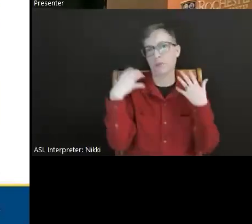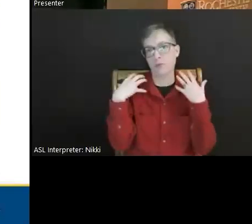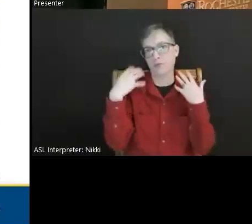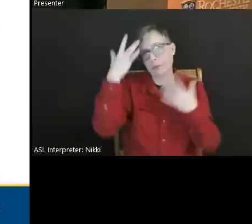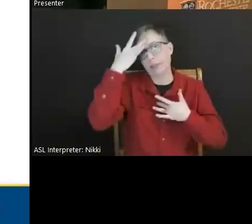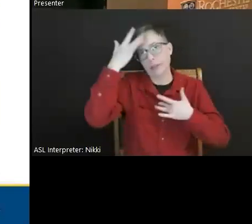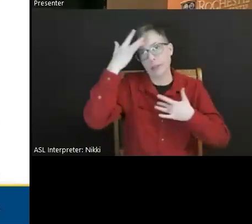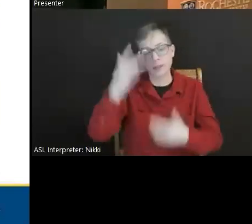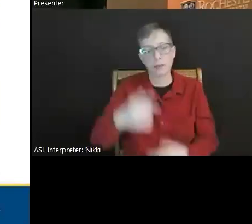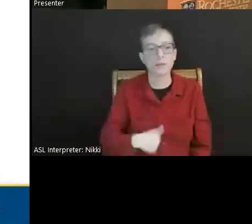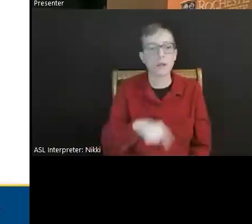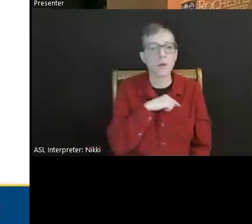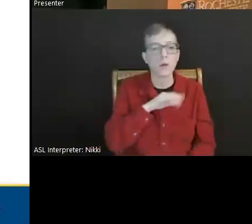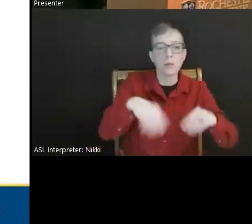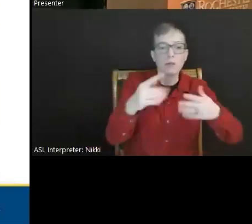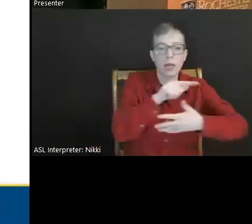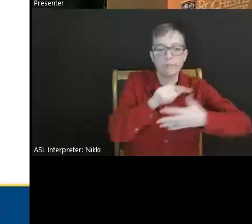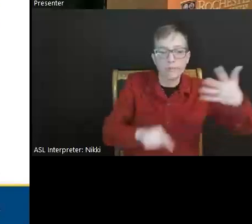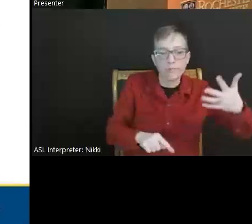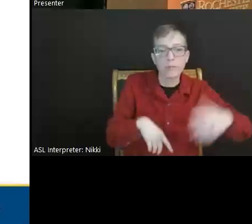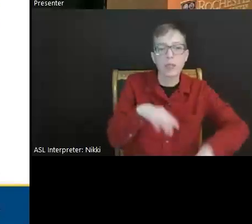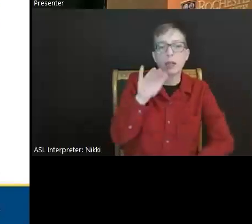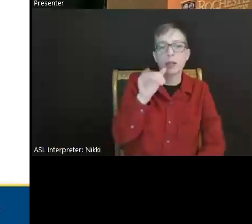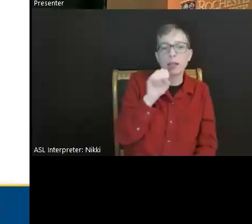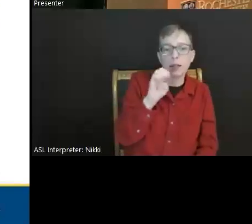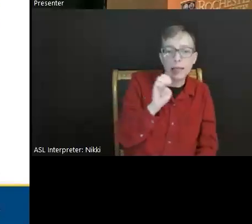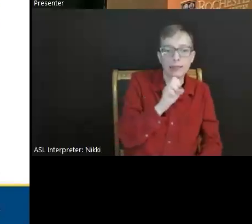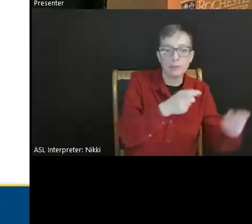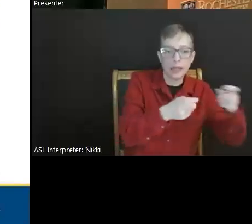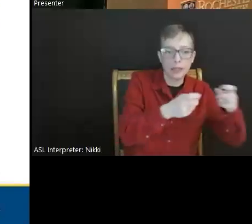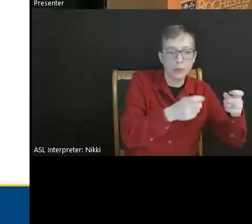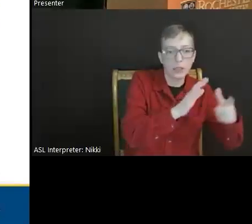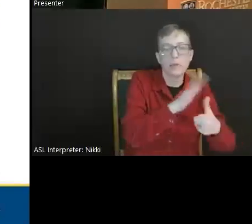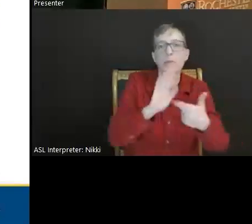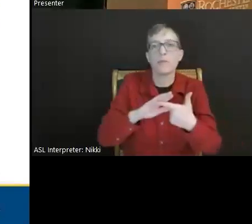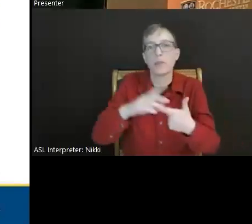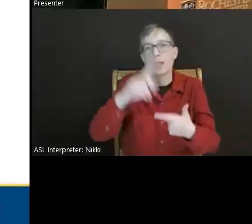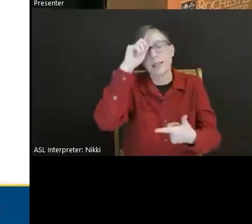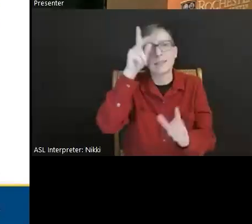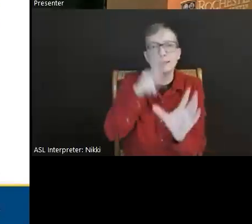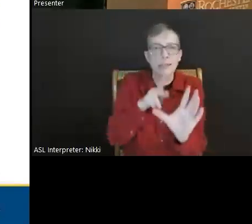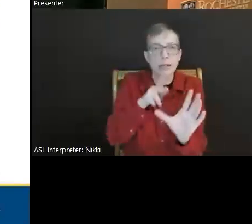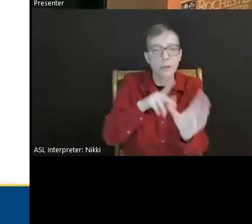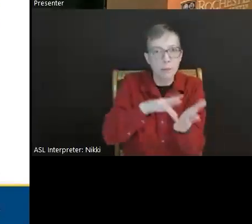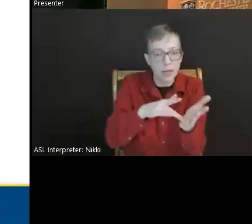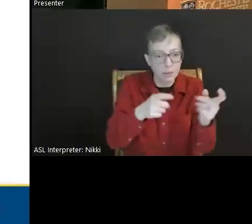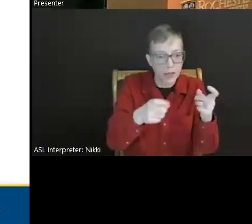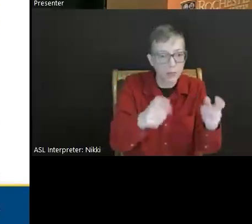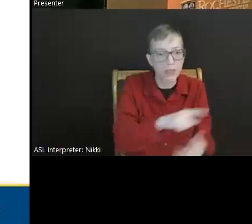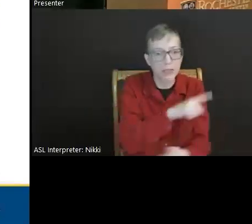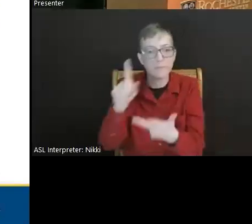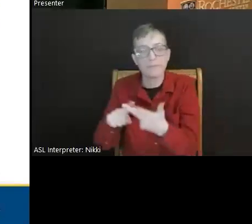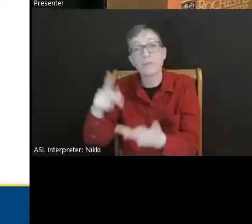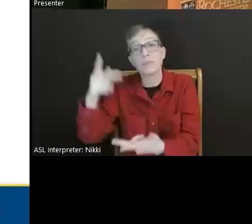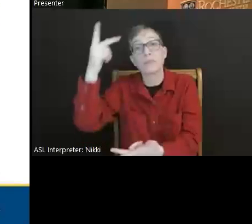psychotherapy. We have more intensive nursing interventions than we can offer in the clinic.